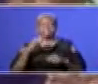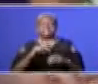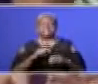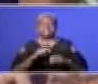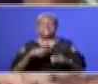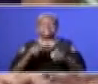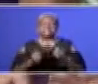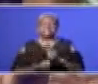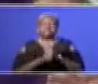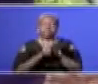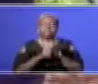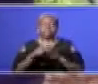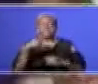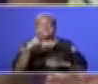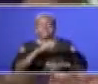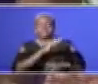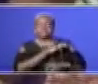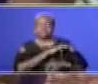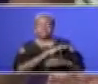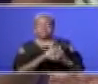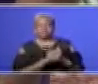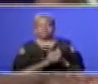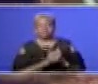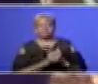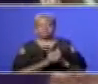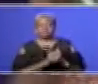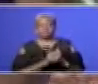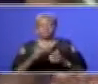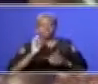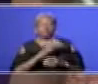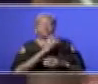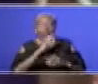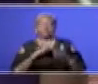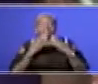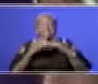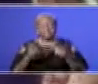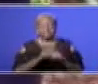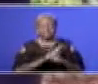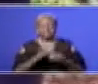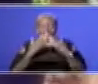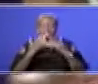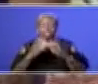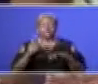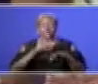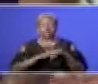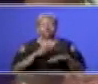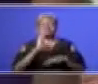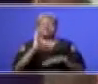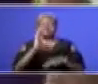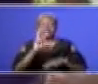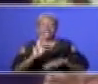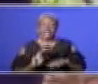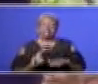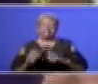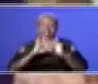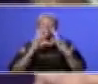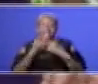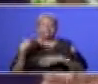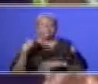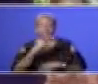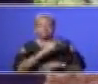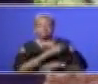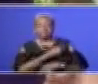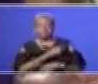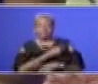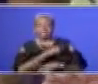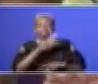us thus far, and we intend for it to take us further. But we are grateful. We want to thank you on behalf of the family members, on behalf of those persons that